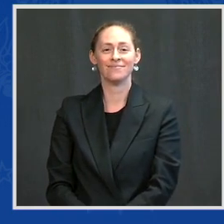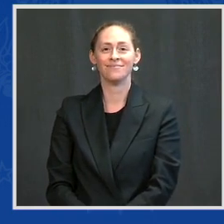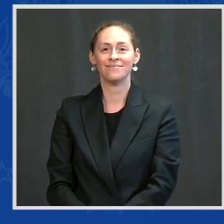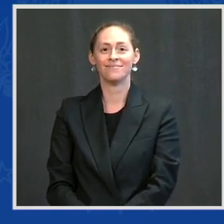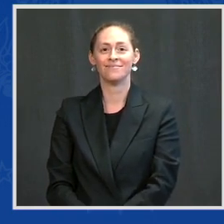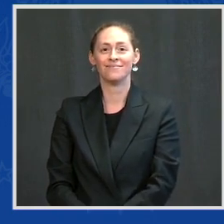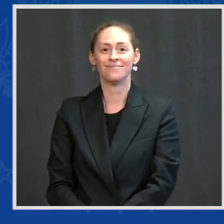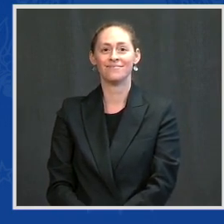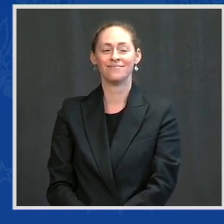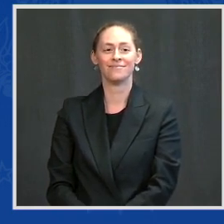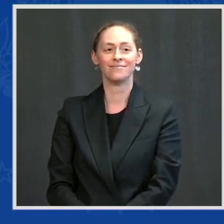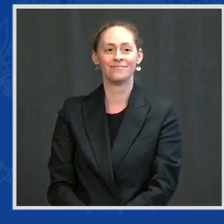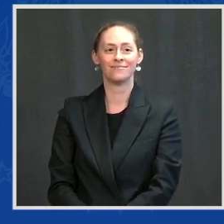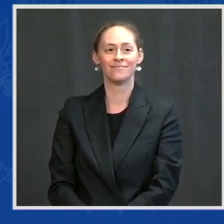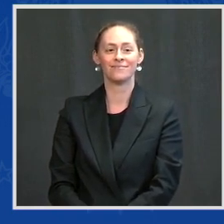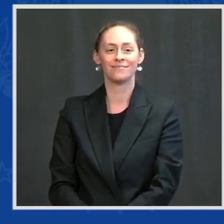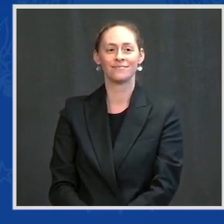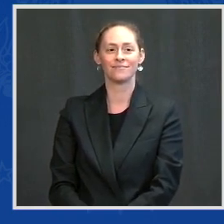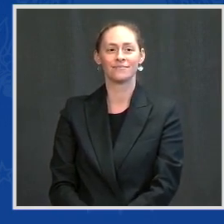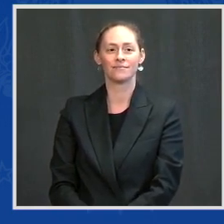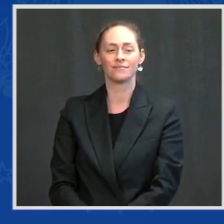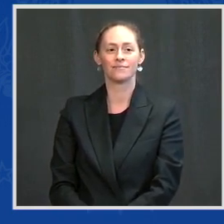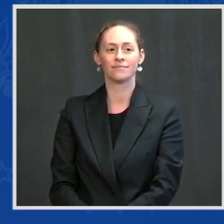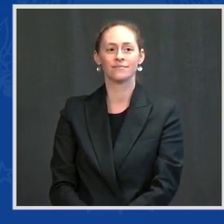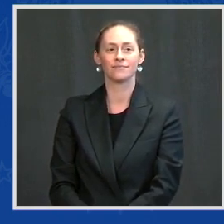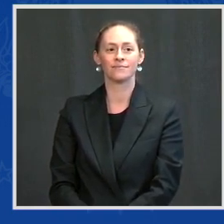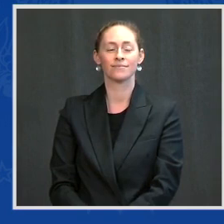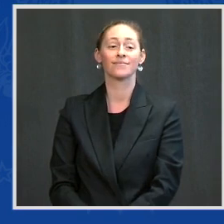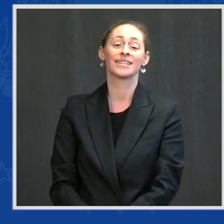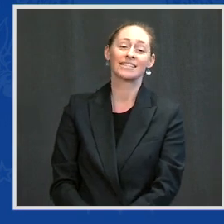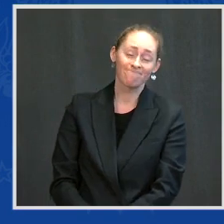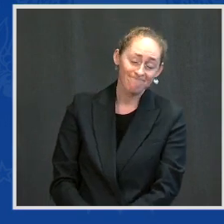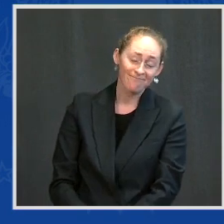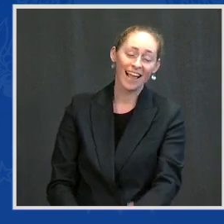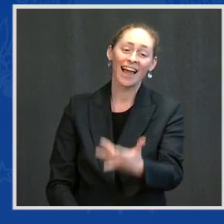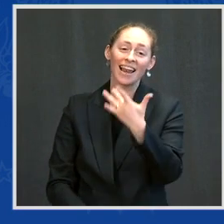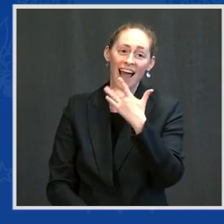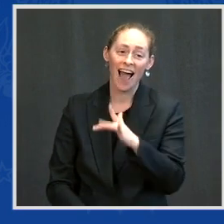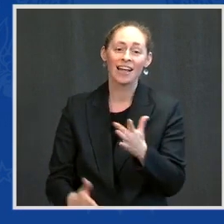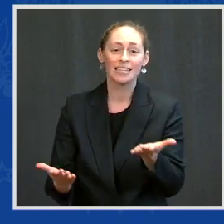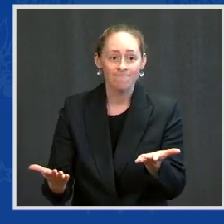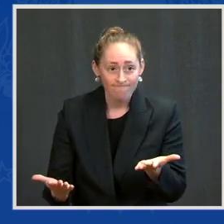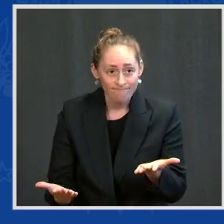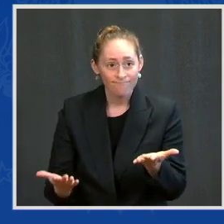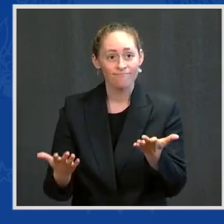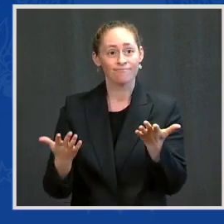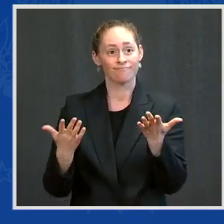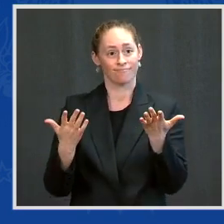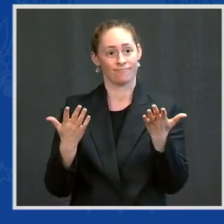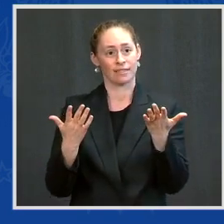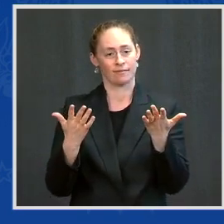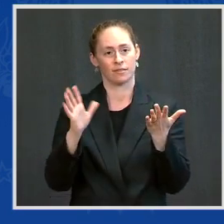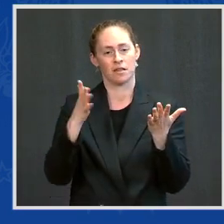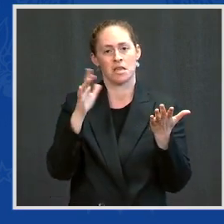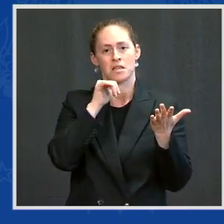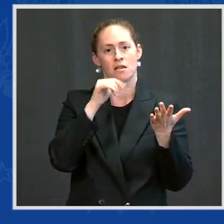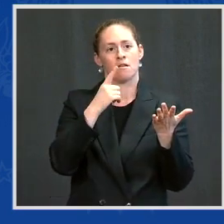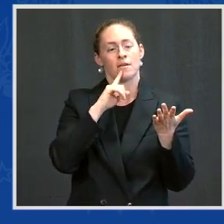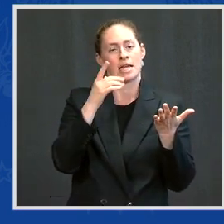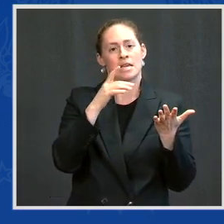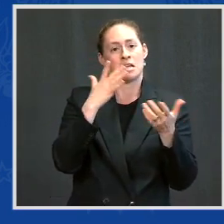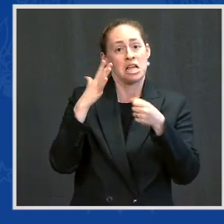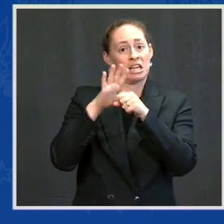Well, fortunately, there wasn't such pressure. But